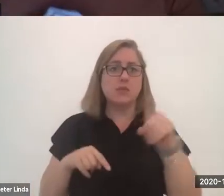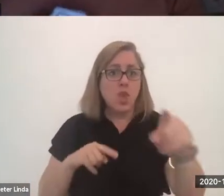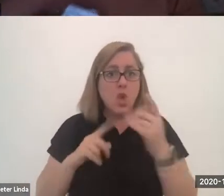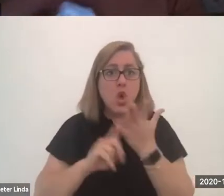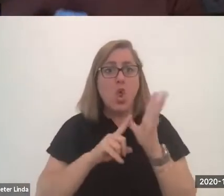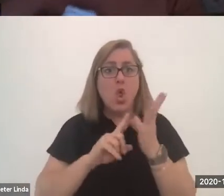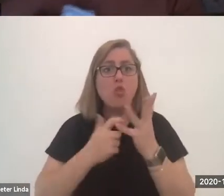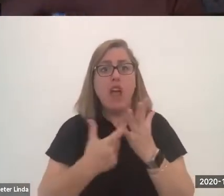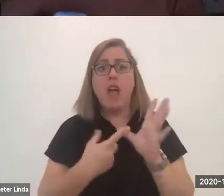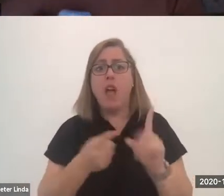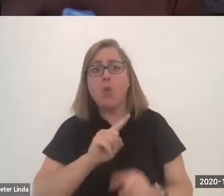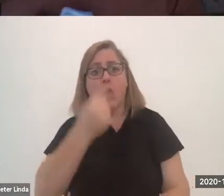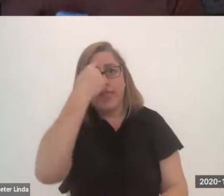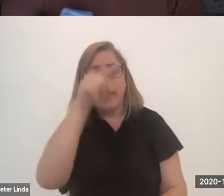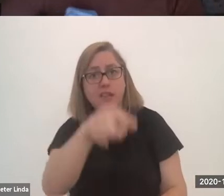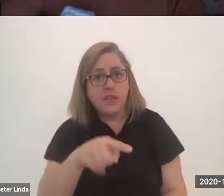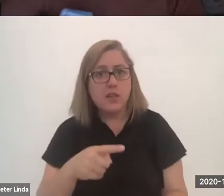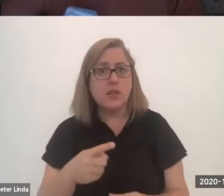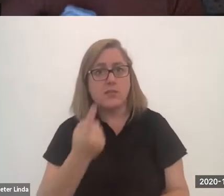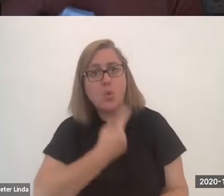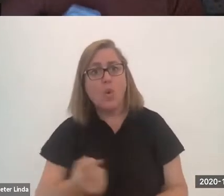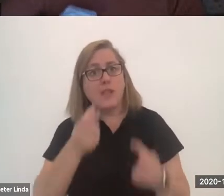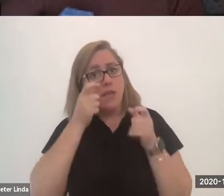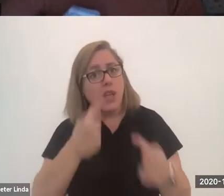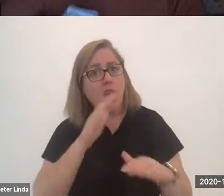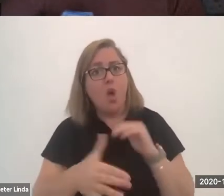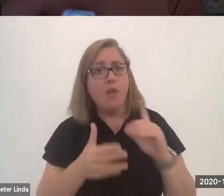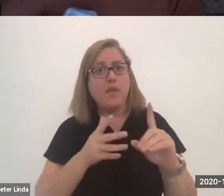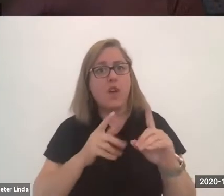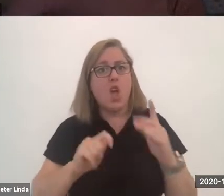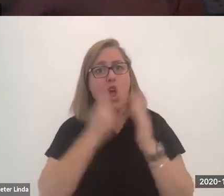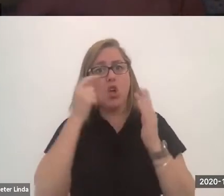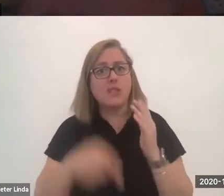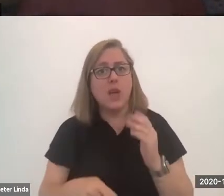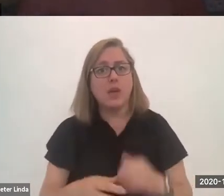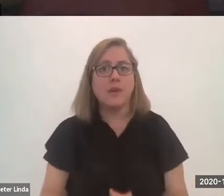self-care during lockdown? How's that been affected by the...